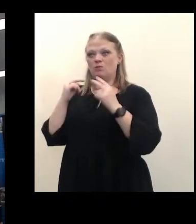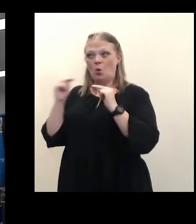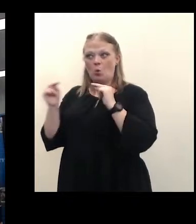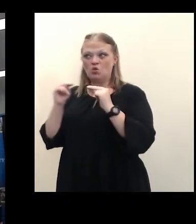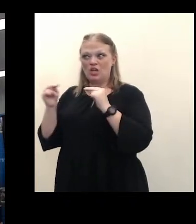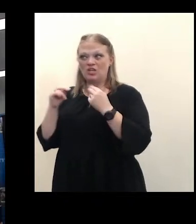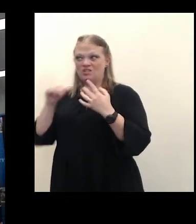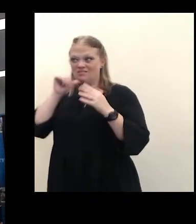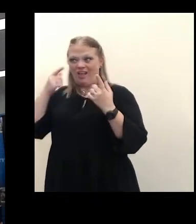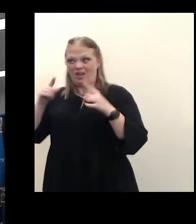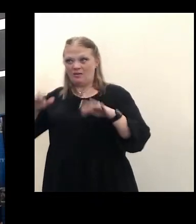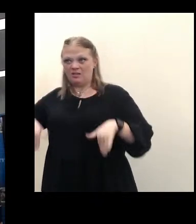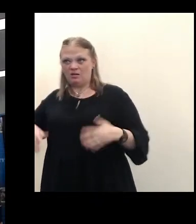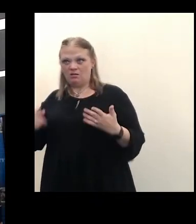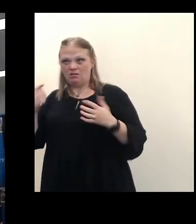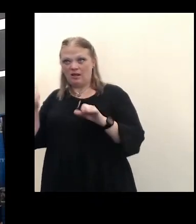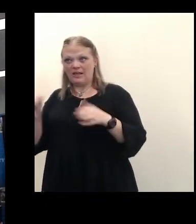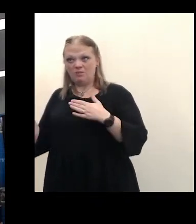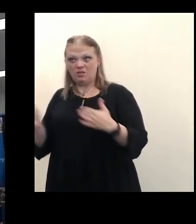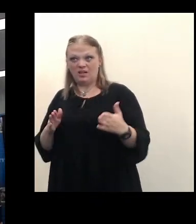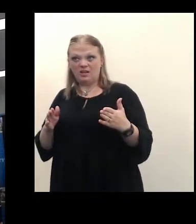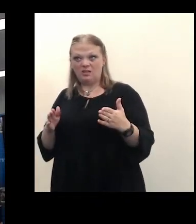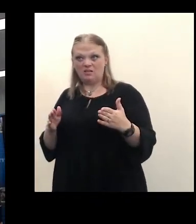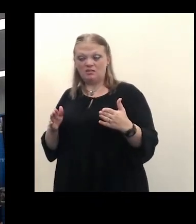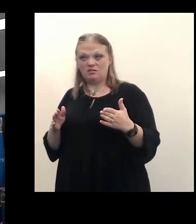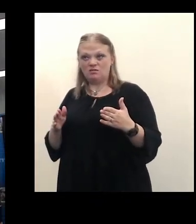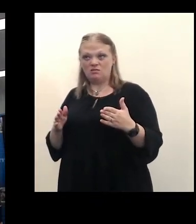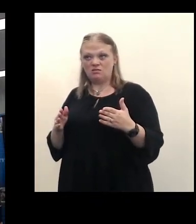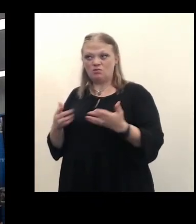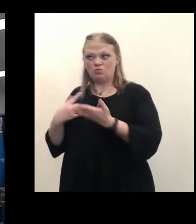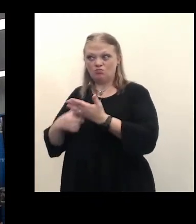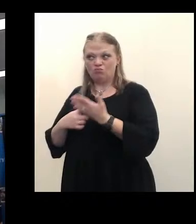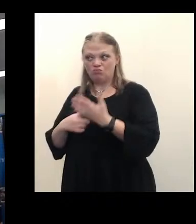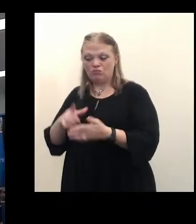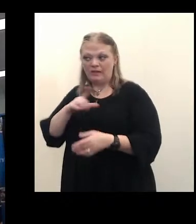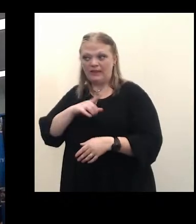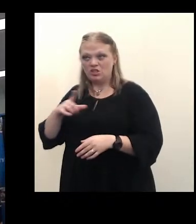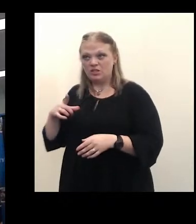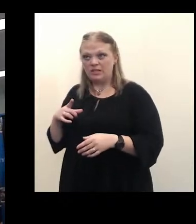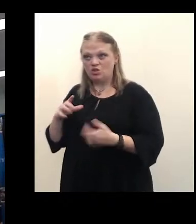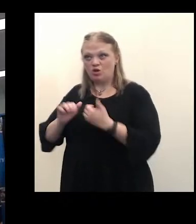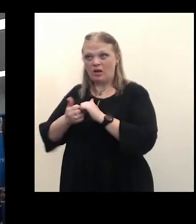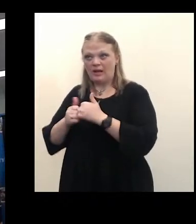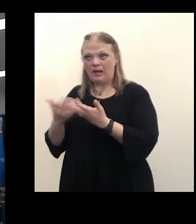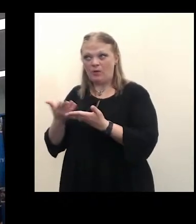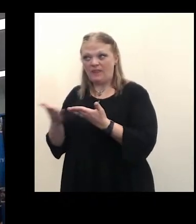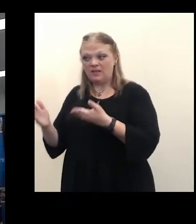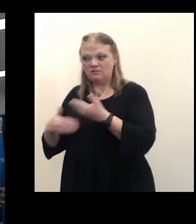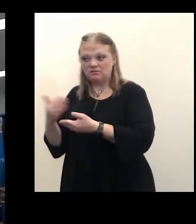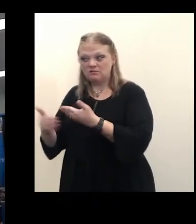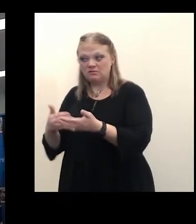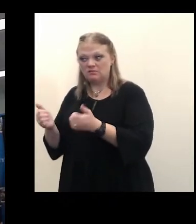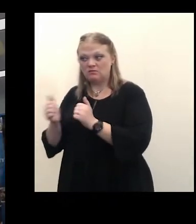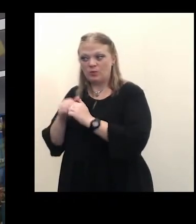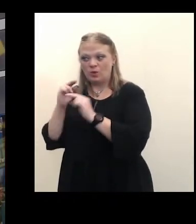I'm wondering if there are any plans to brief the legislature on how things are progressing with